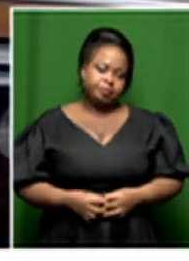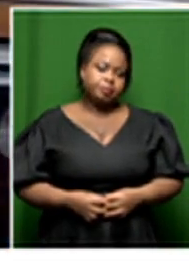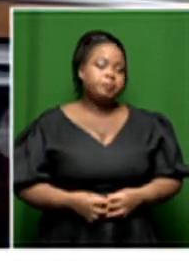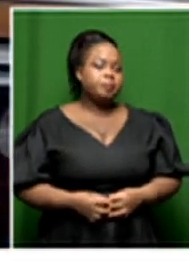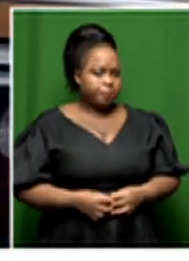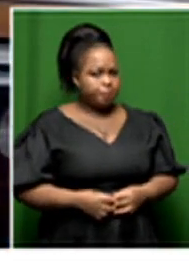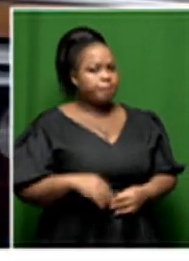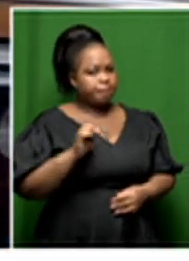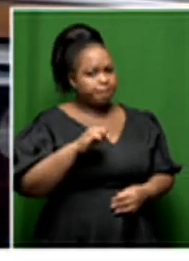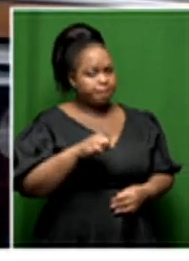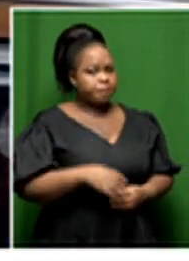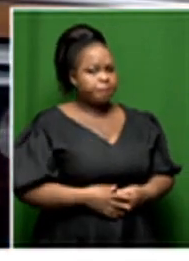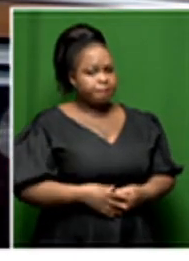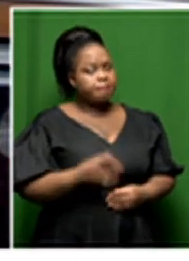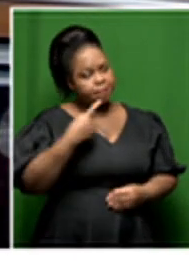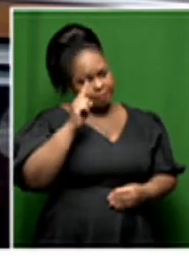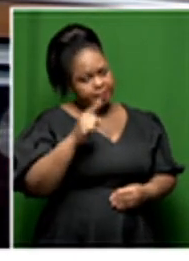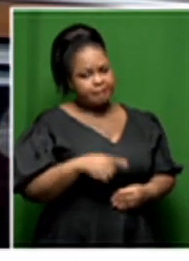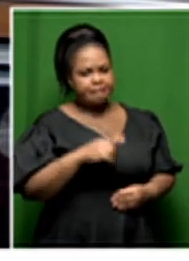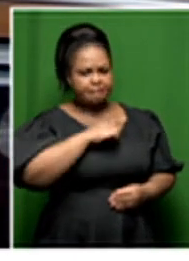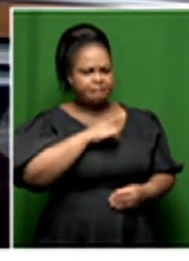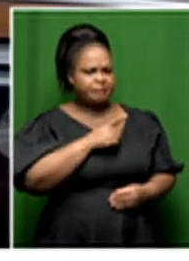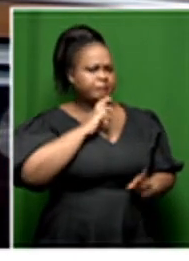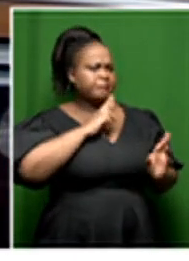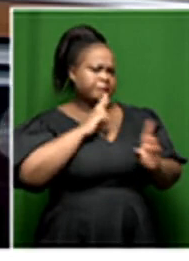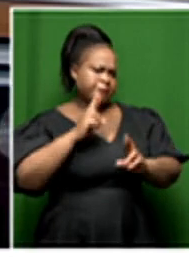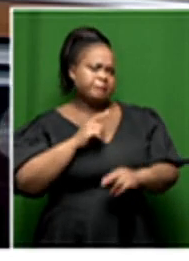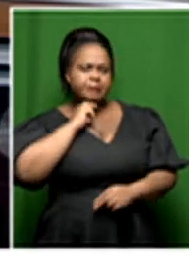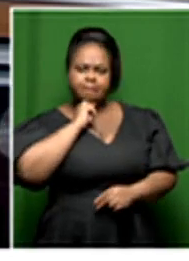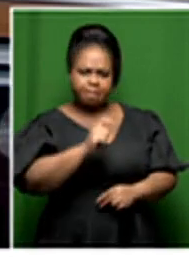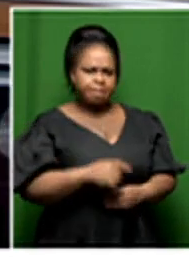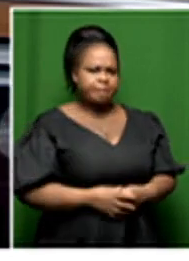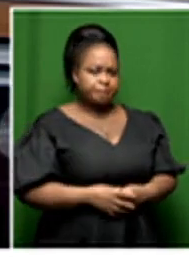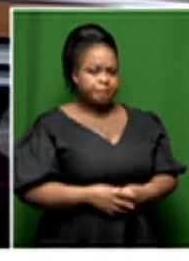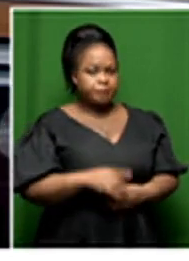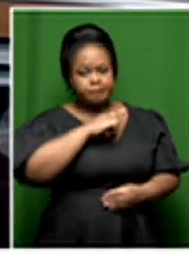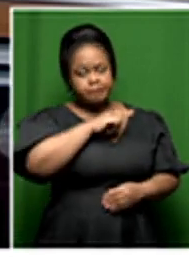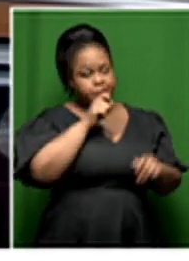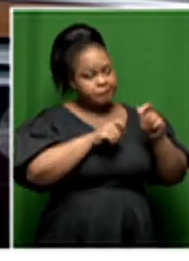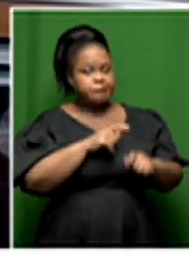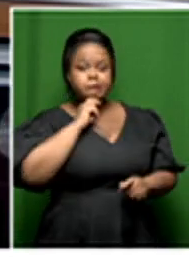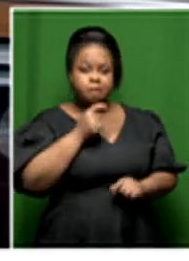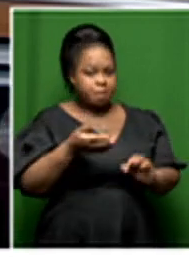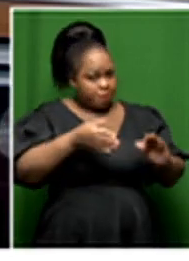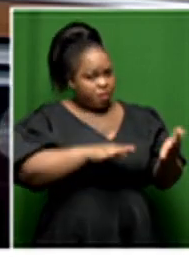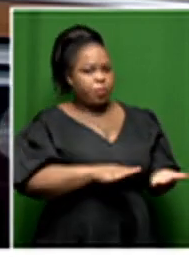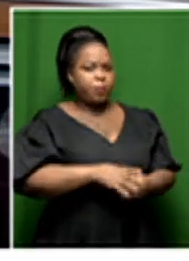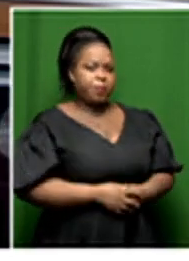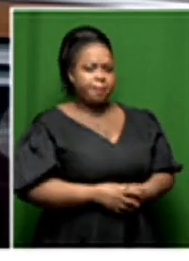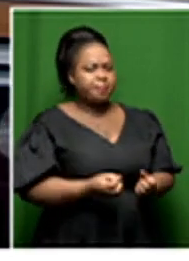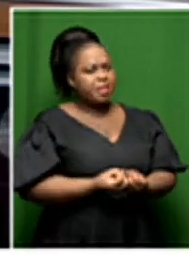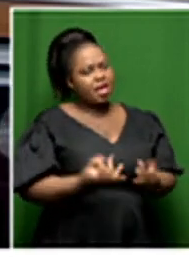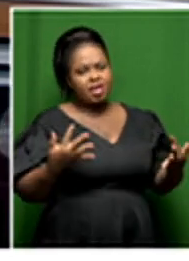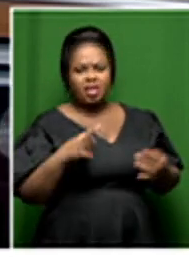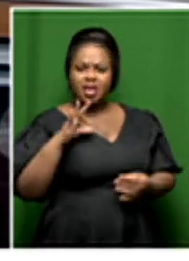mean, you speak truth, because there is, I mean, these reports are true, and people are dying in large